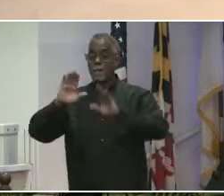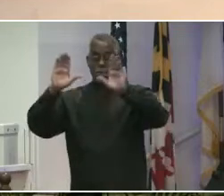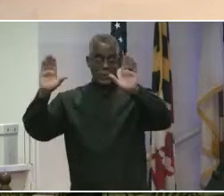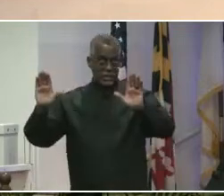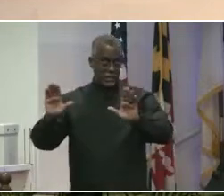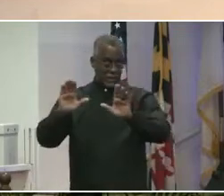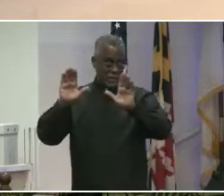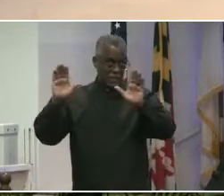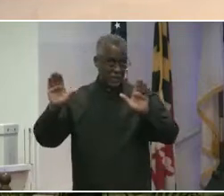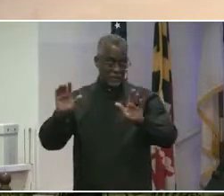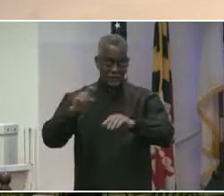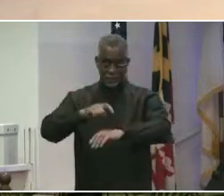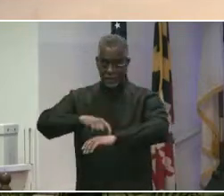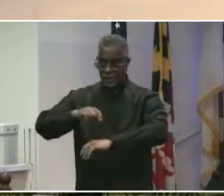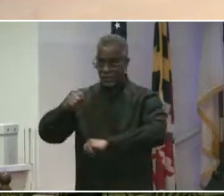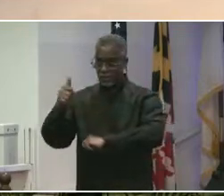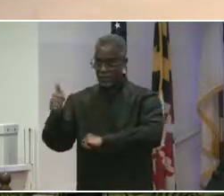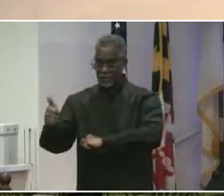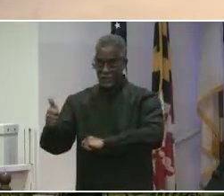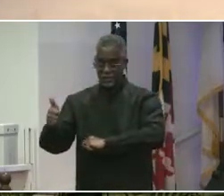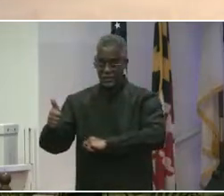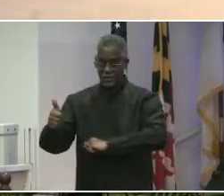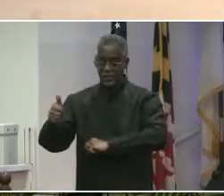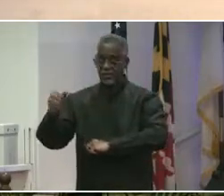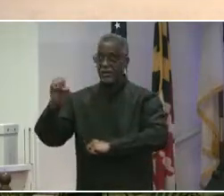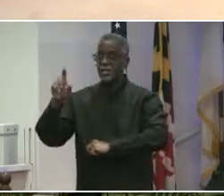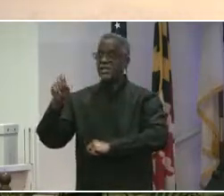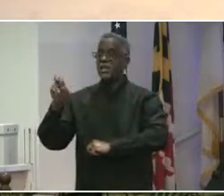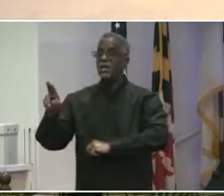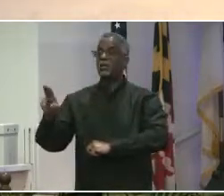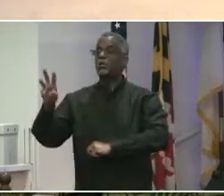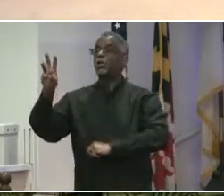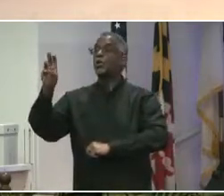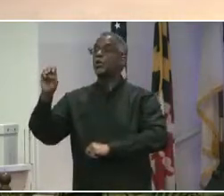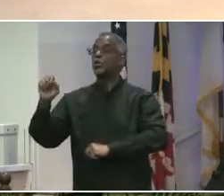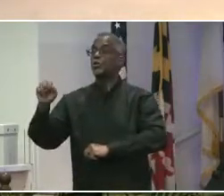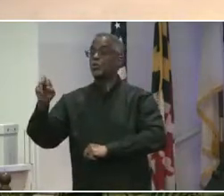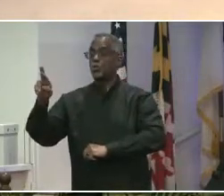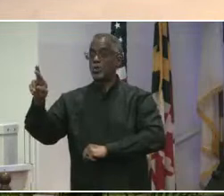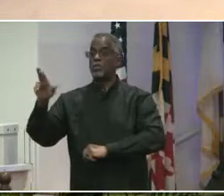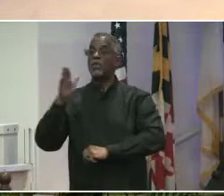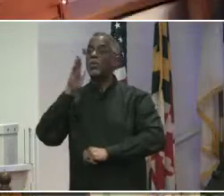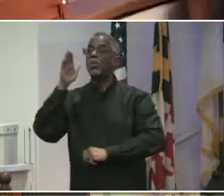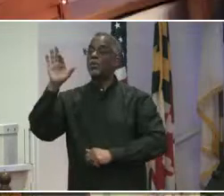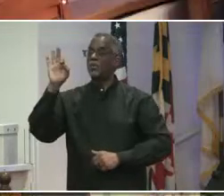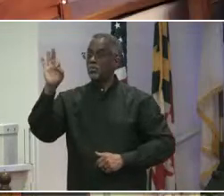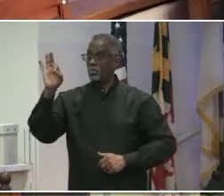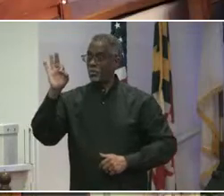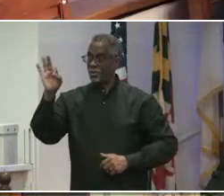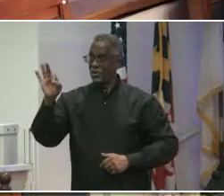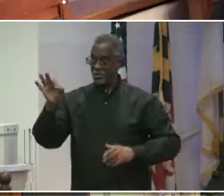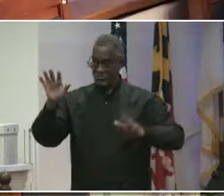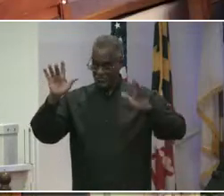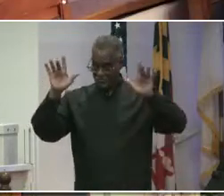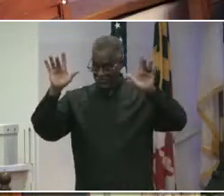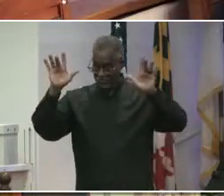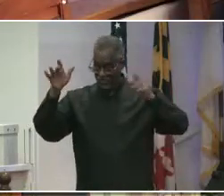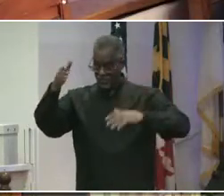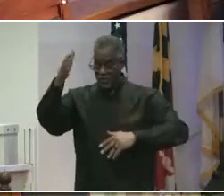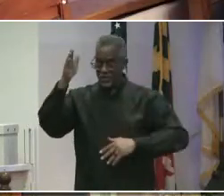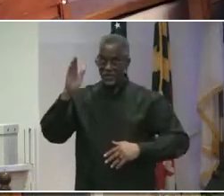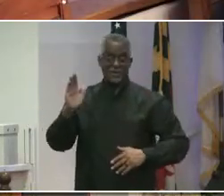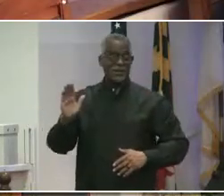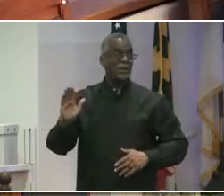Palm Sunday, 10 o'clock, Presiding Elder Weaver is going to be our preacher. Come on, give God a hand clap of praise. Come on, come on, come